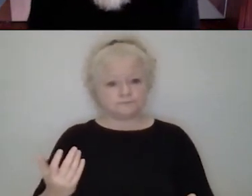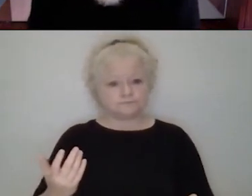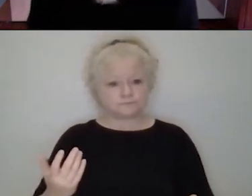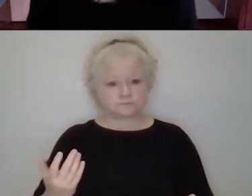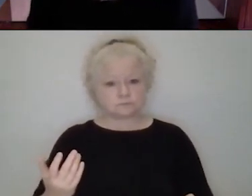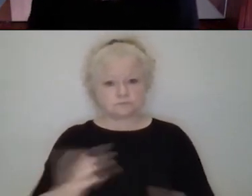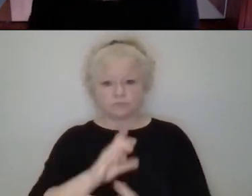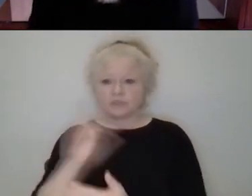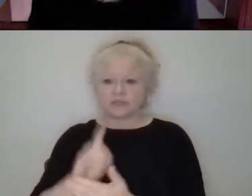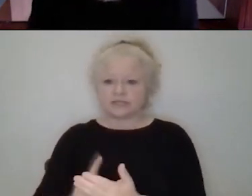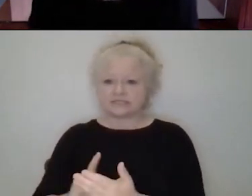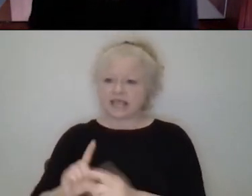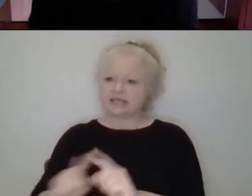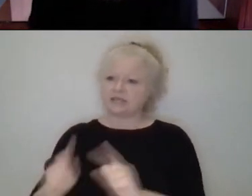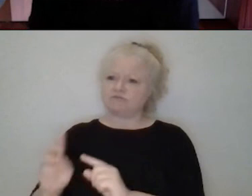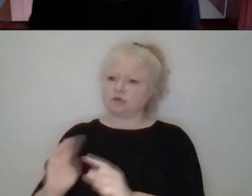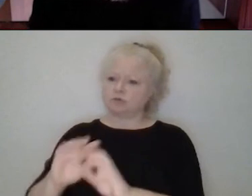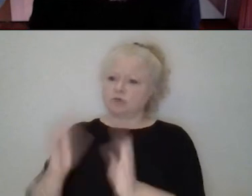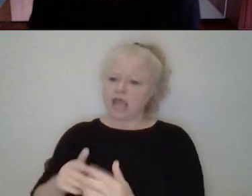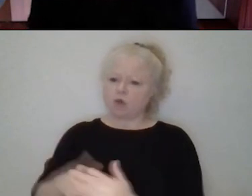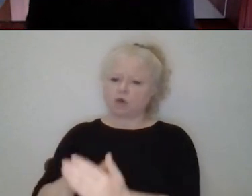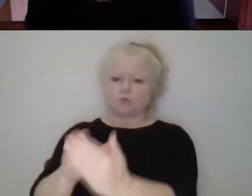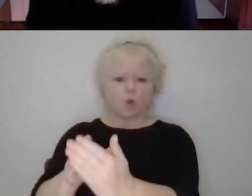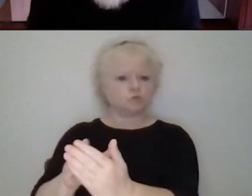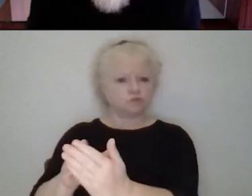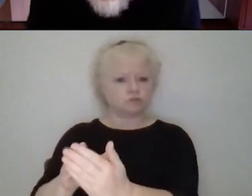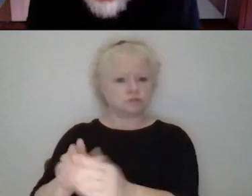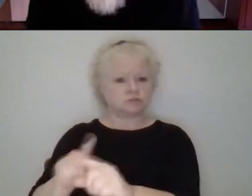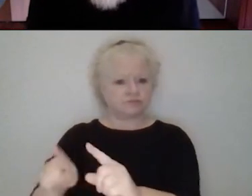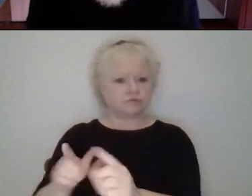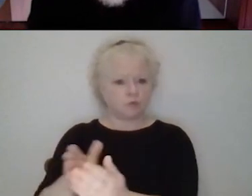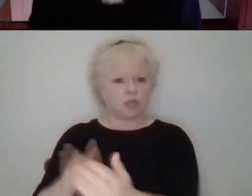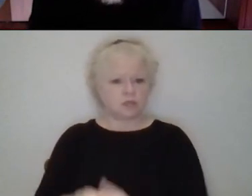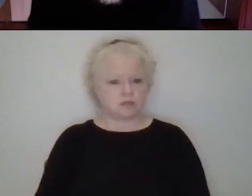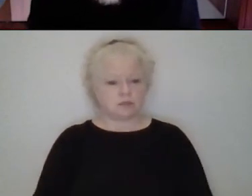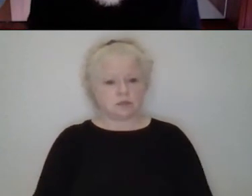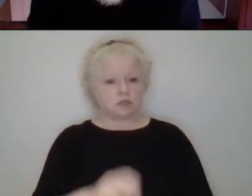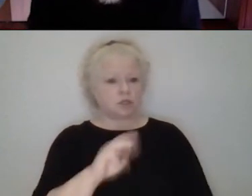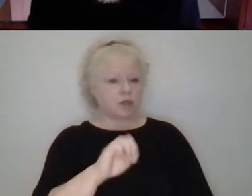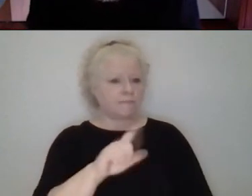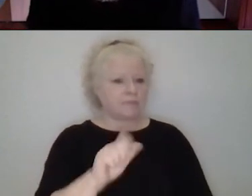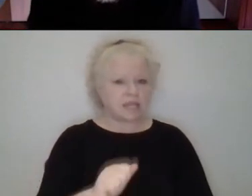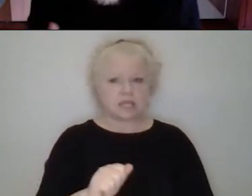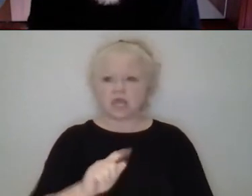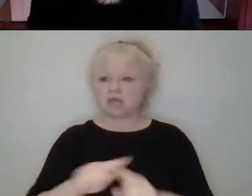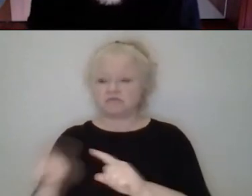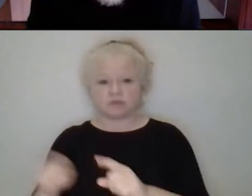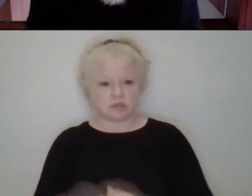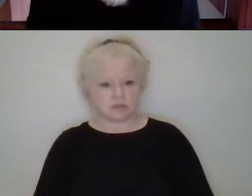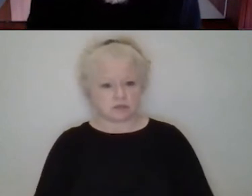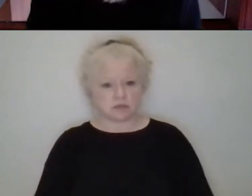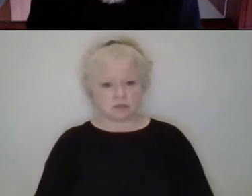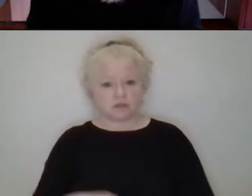the design in a different world, how we can approach to a spot and alter the immediate context, no? So this is